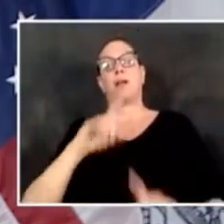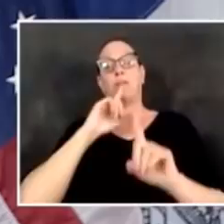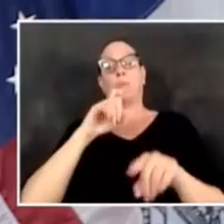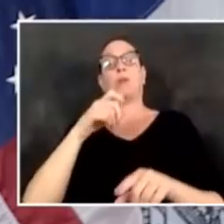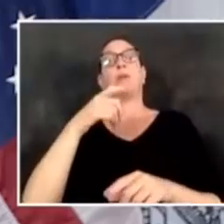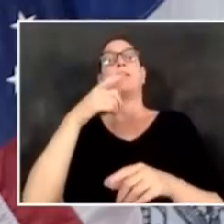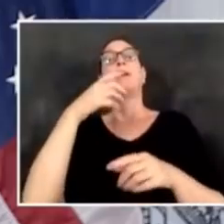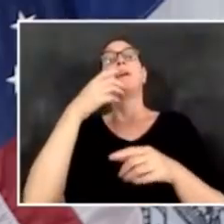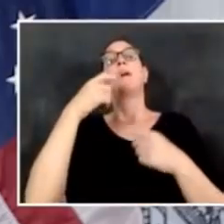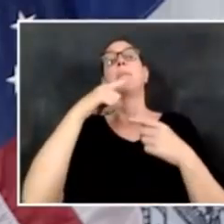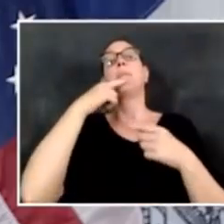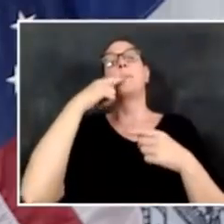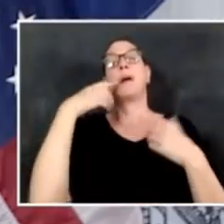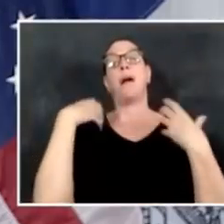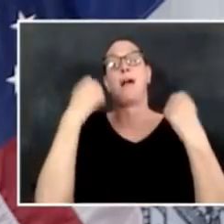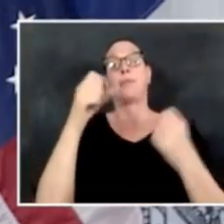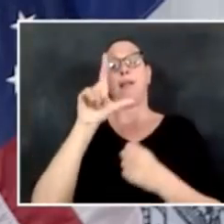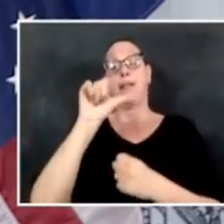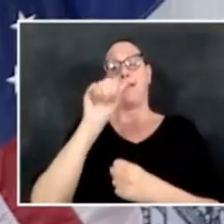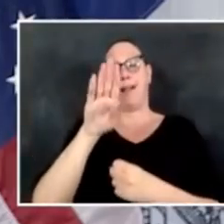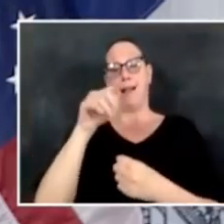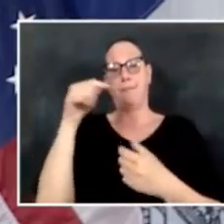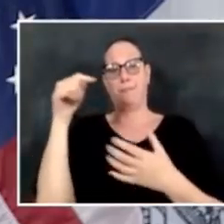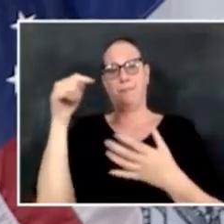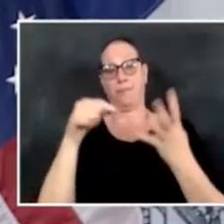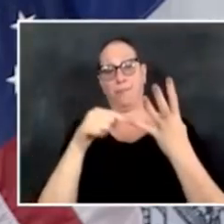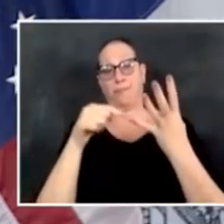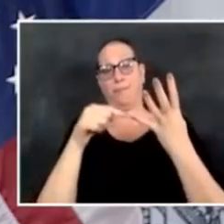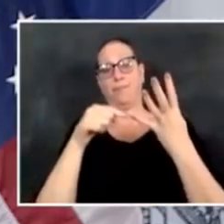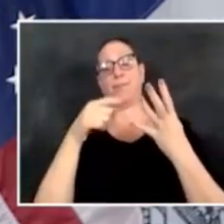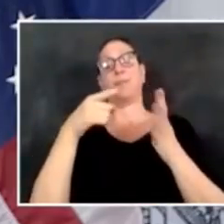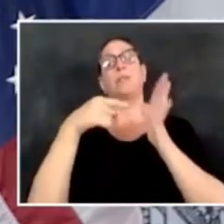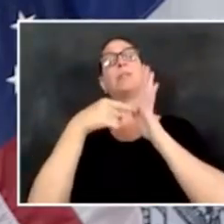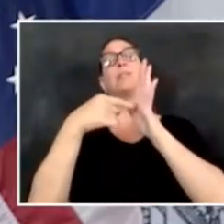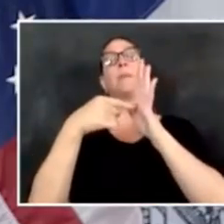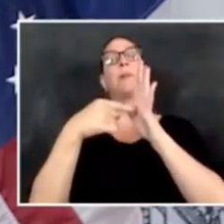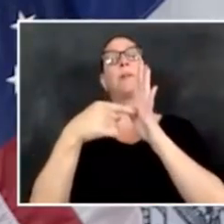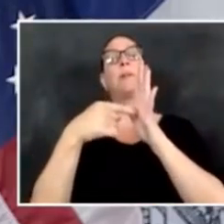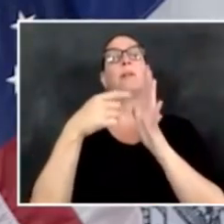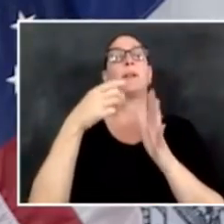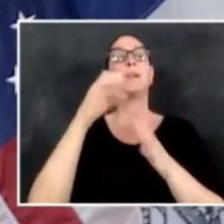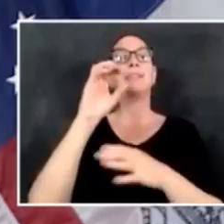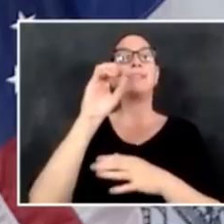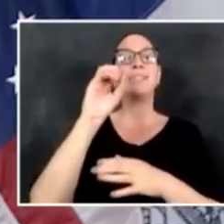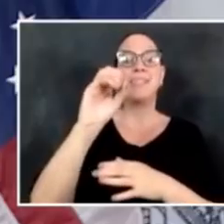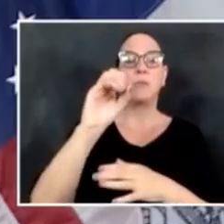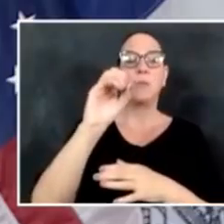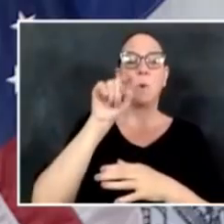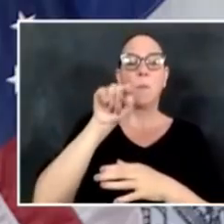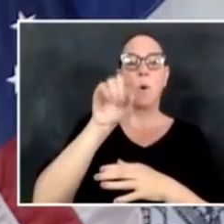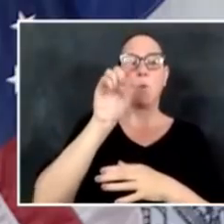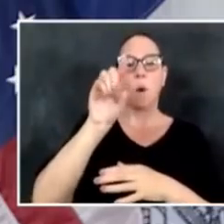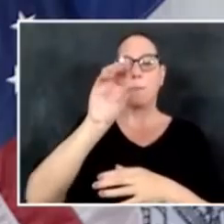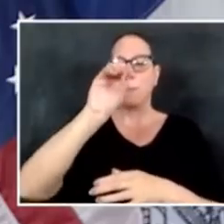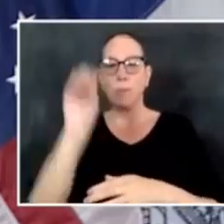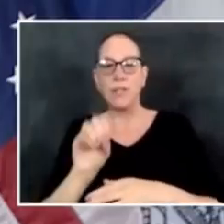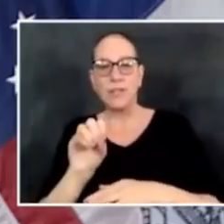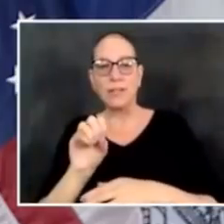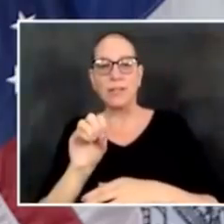I think it's 0.1% of the testing that's being done all over the city.